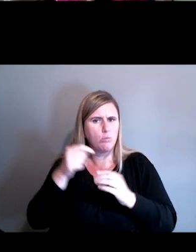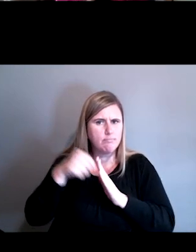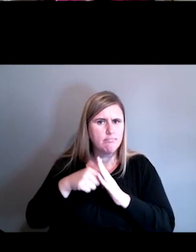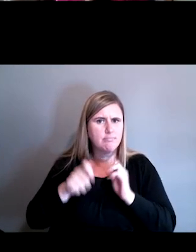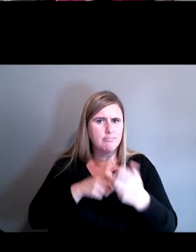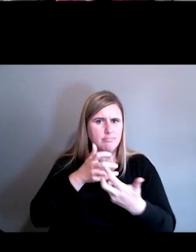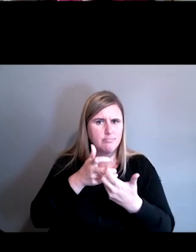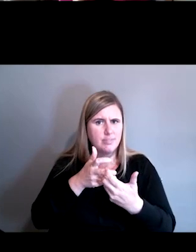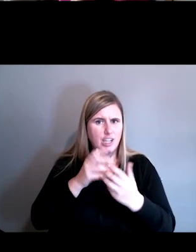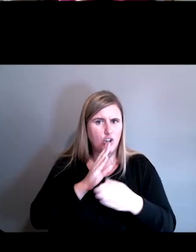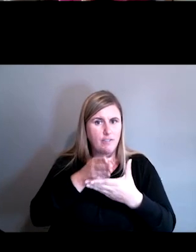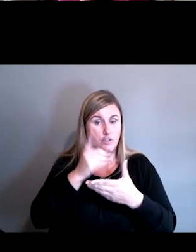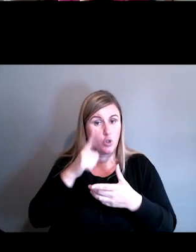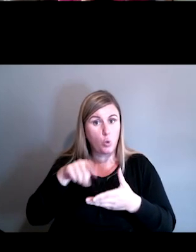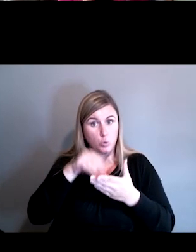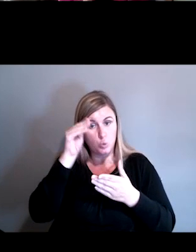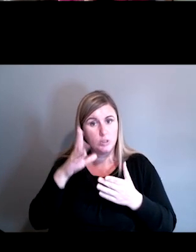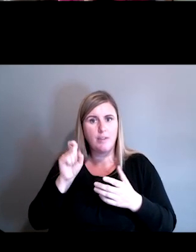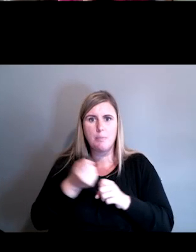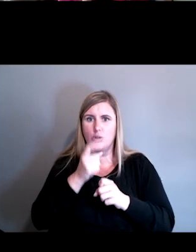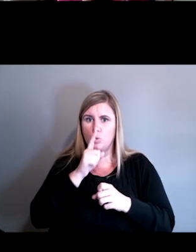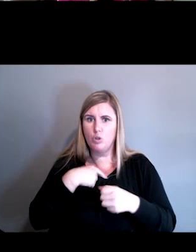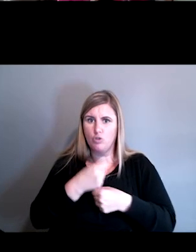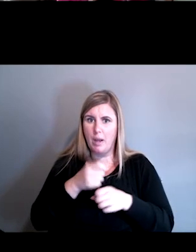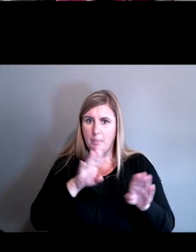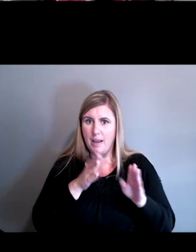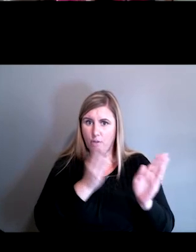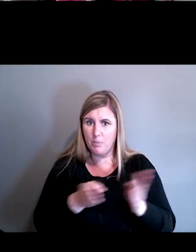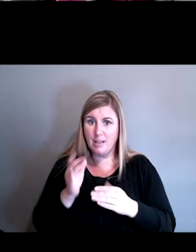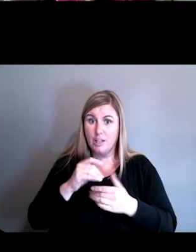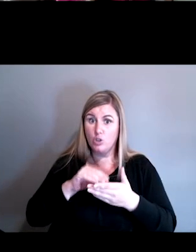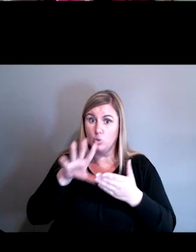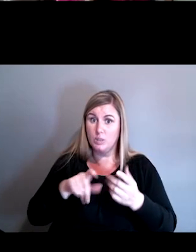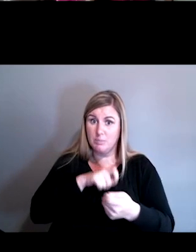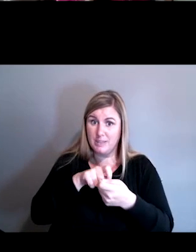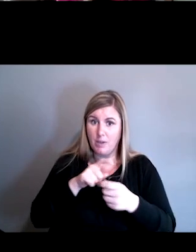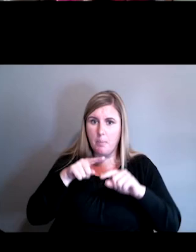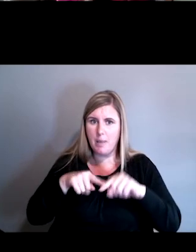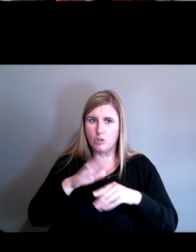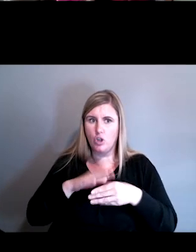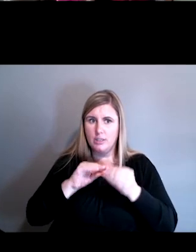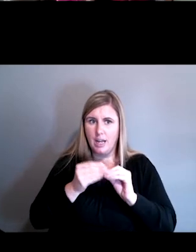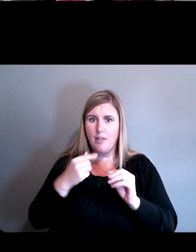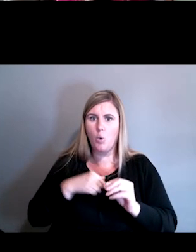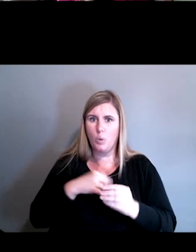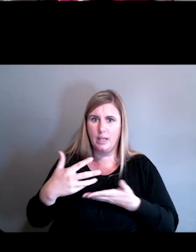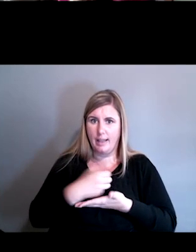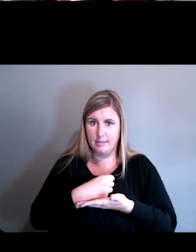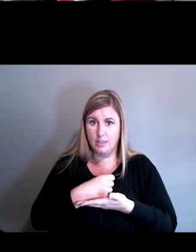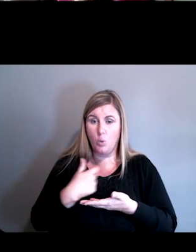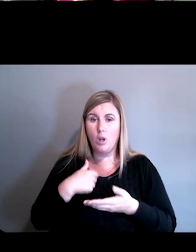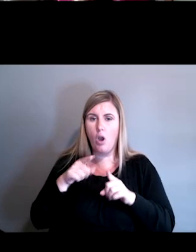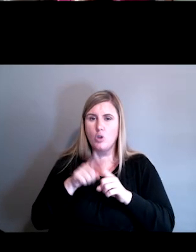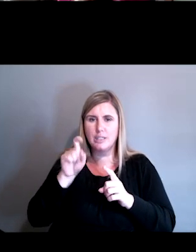behavior plans that are student-specific and based off of data that we have collected. We also need to continuously monitor the progress and make changes